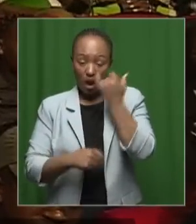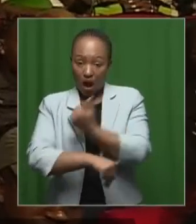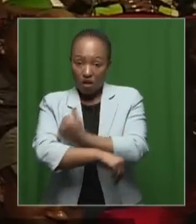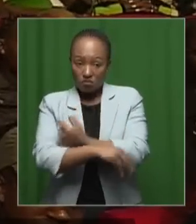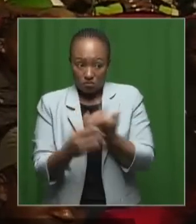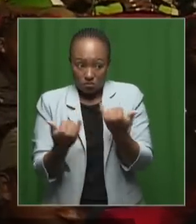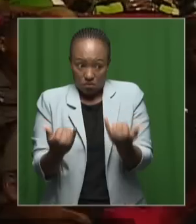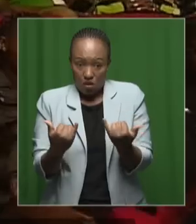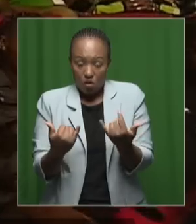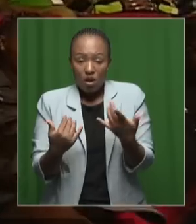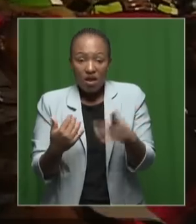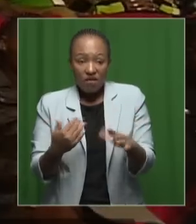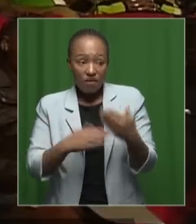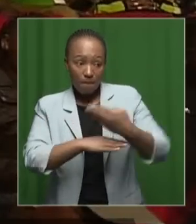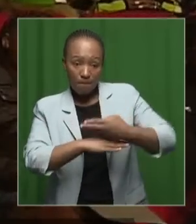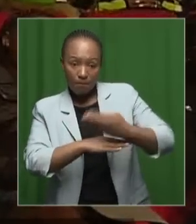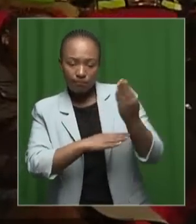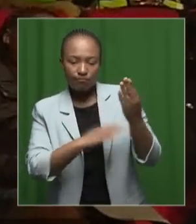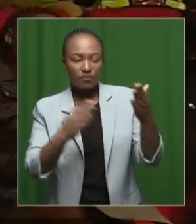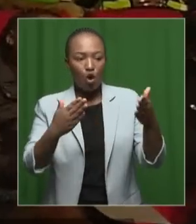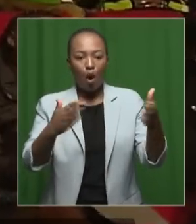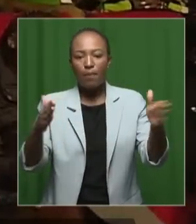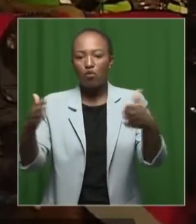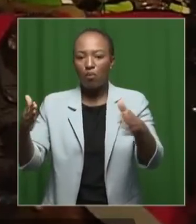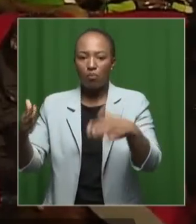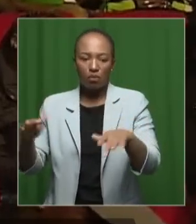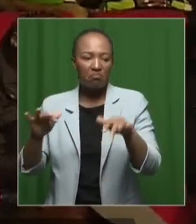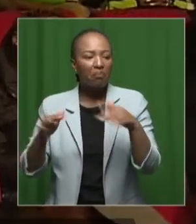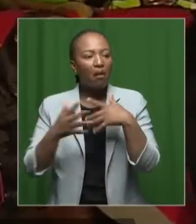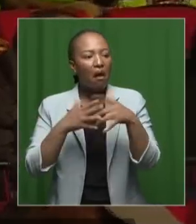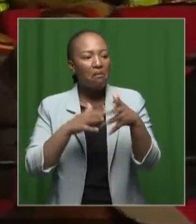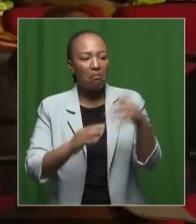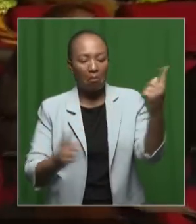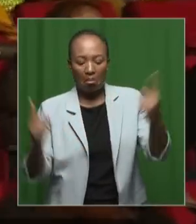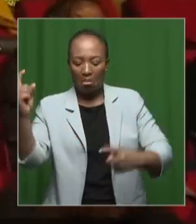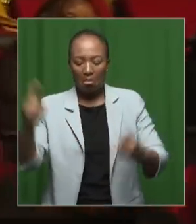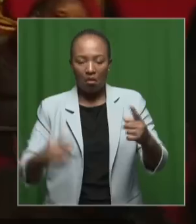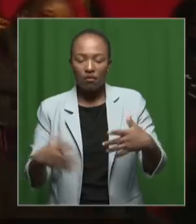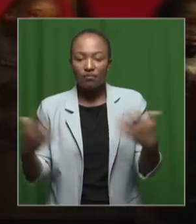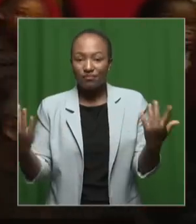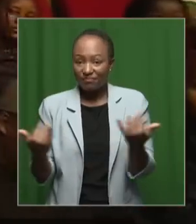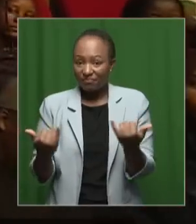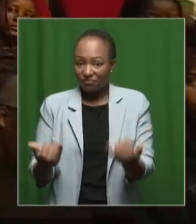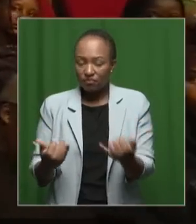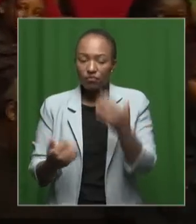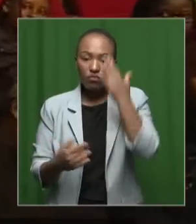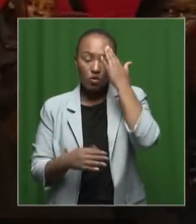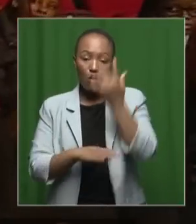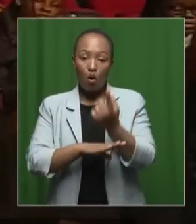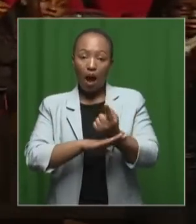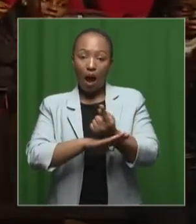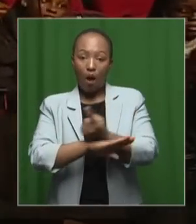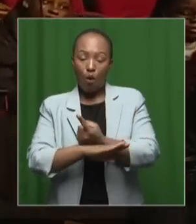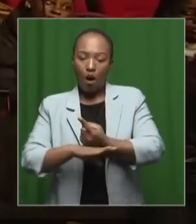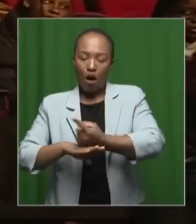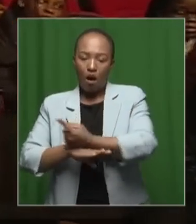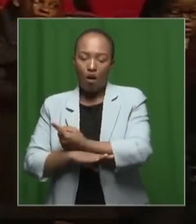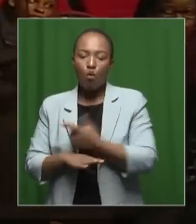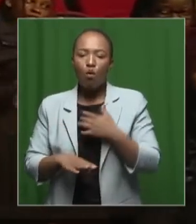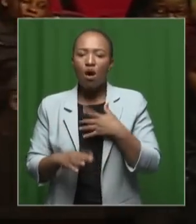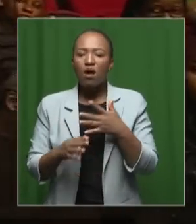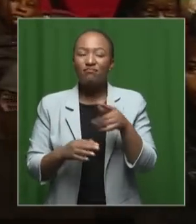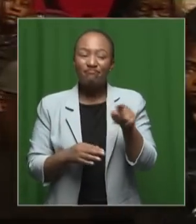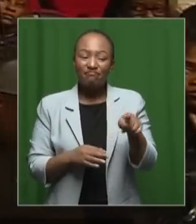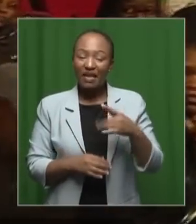means drugs will come in, and you know, already we know that in South Africa, every hour a young girl is being human trafficked. What's going to